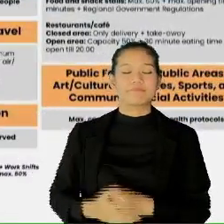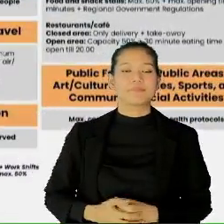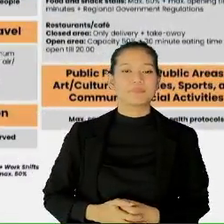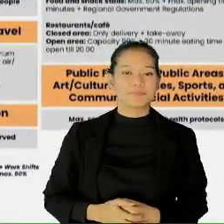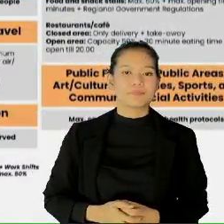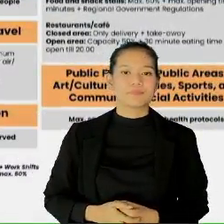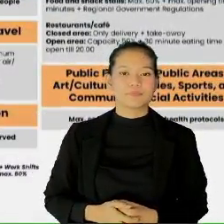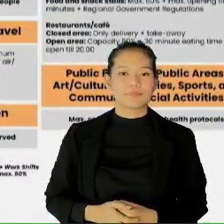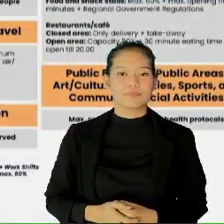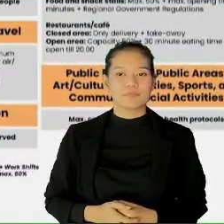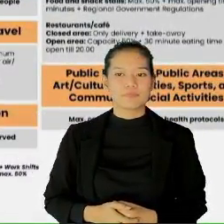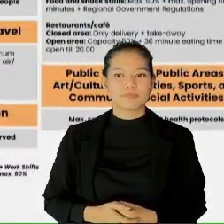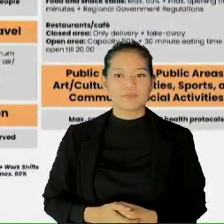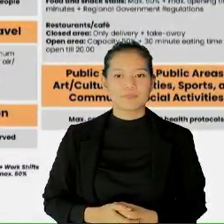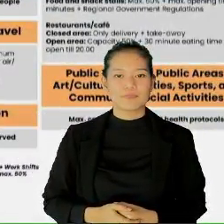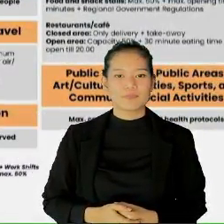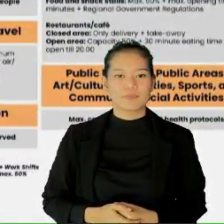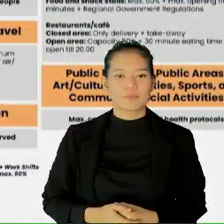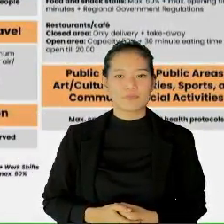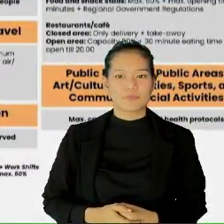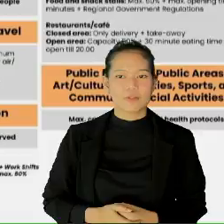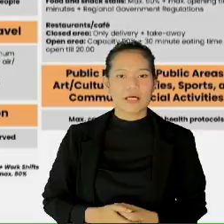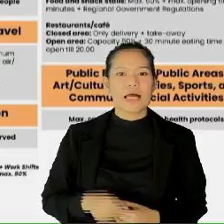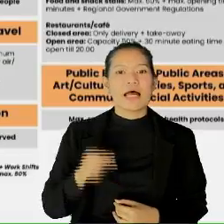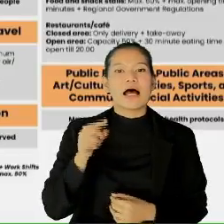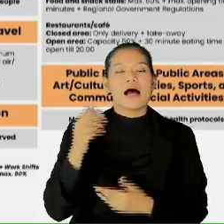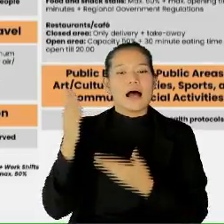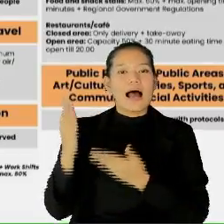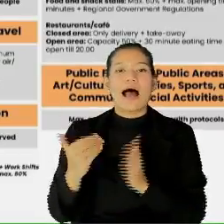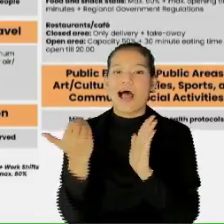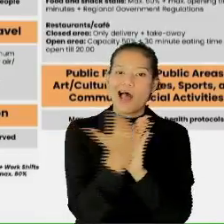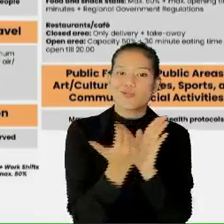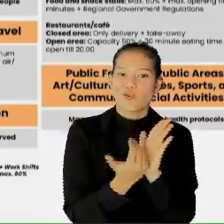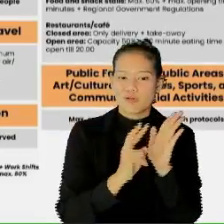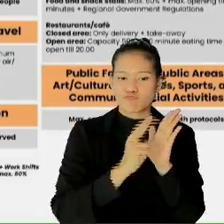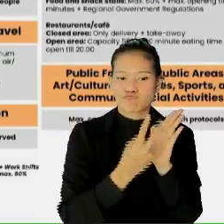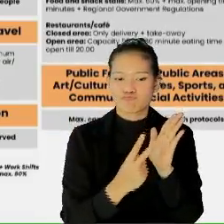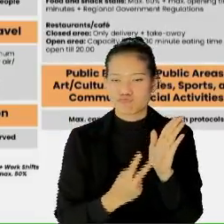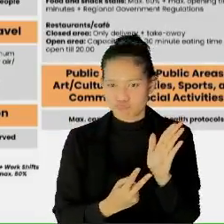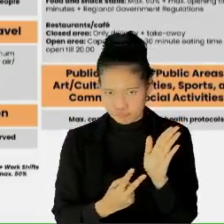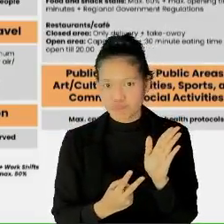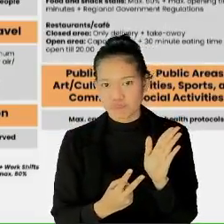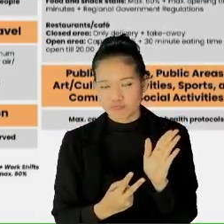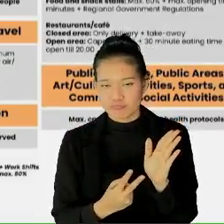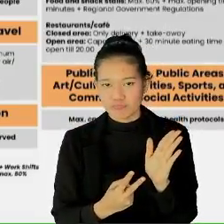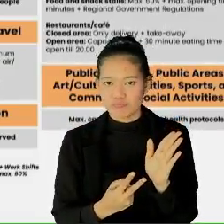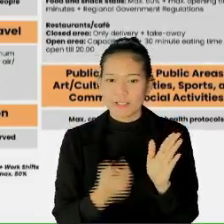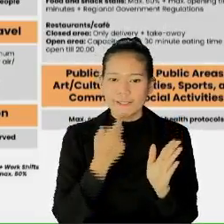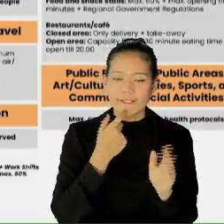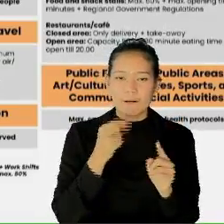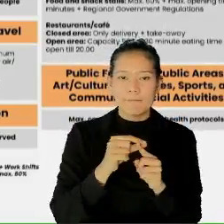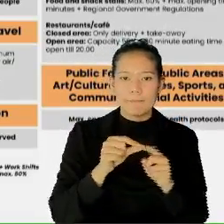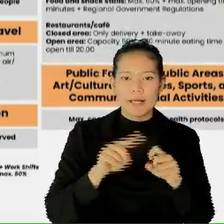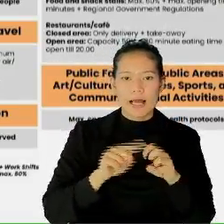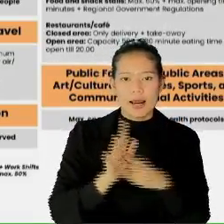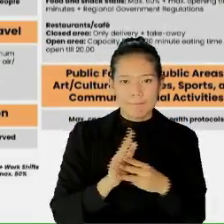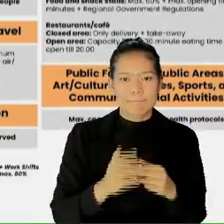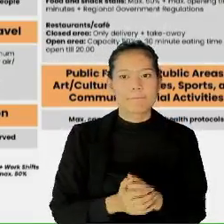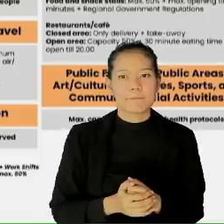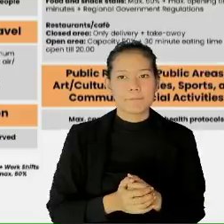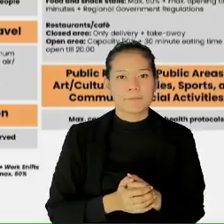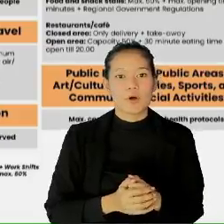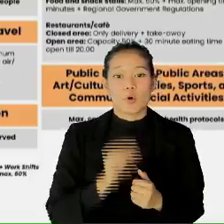emphasize certain revisions in the latest instruction of the Minister of Home Affairs as follows, especially